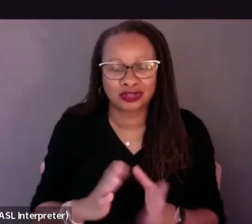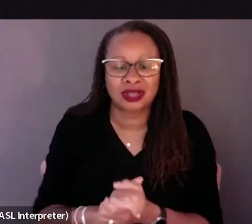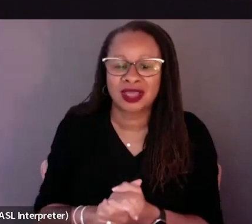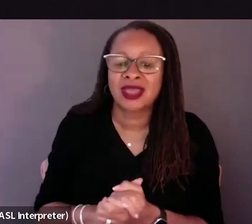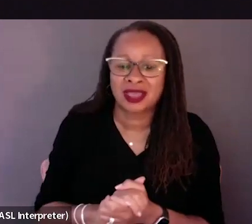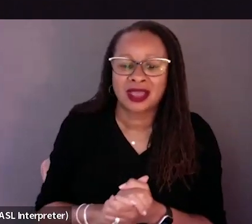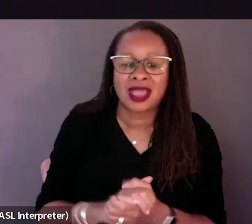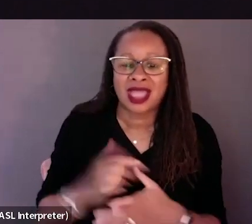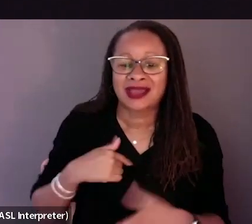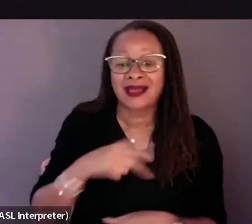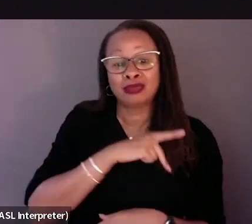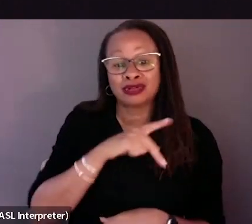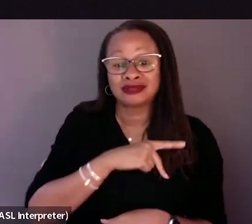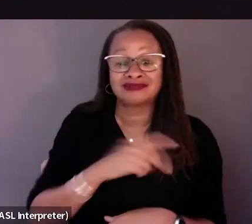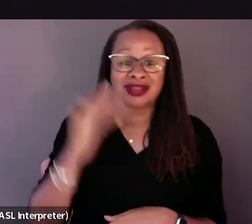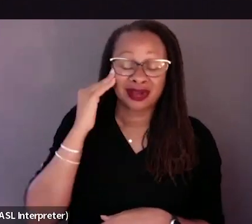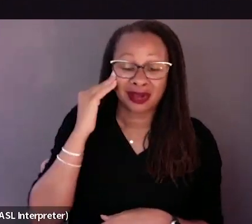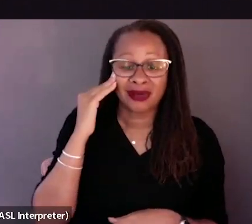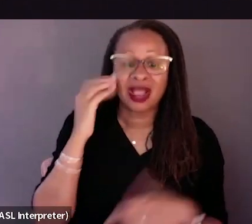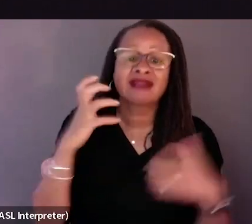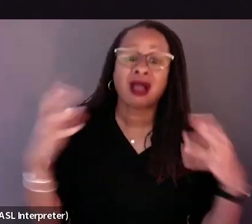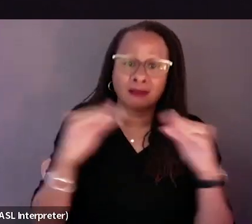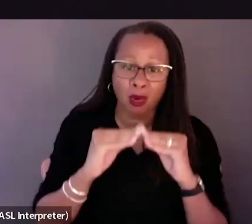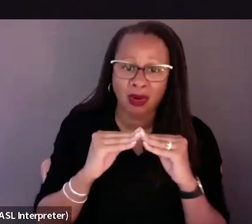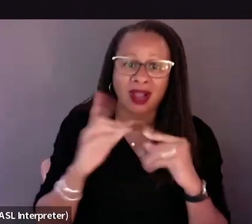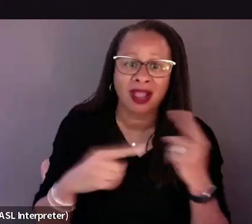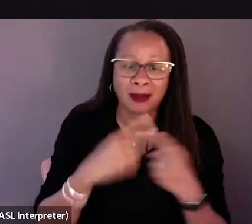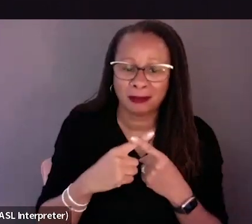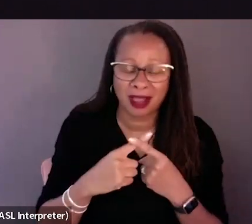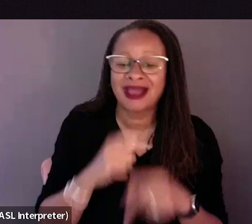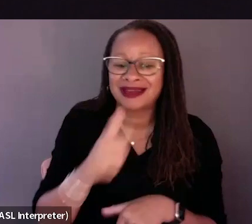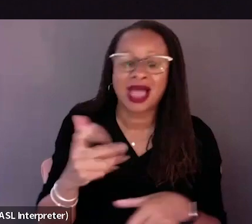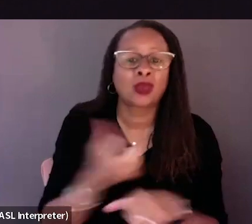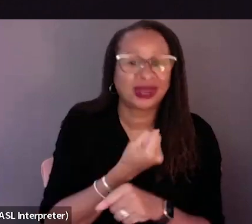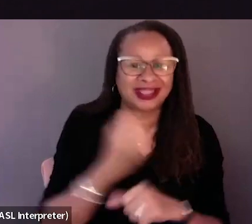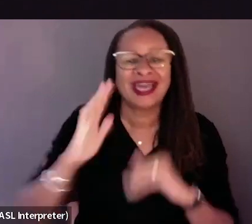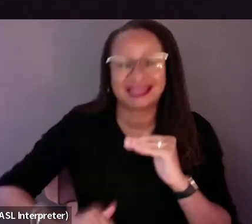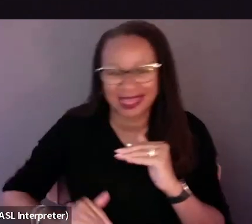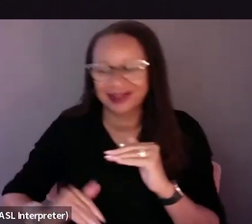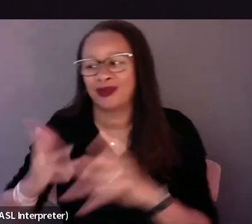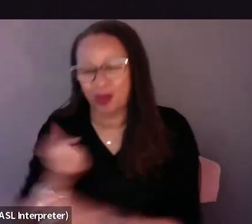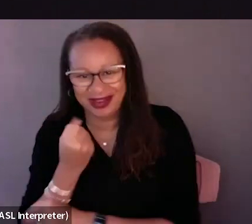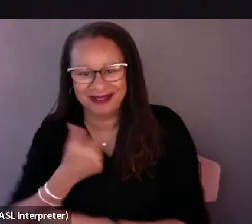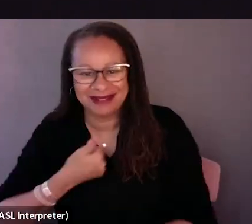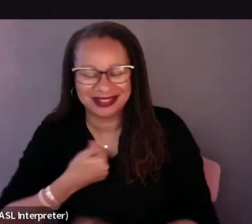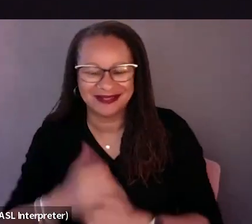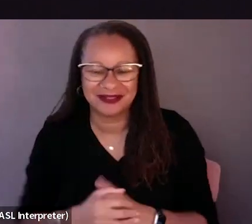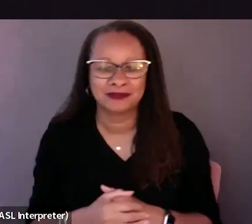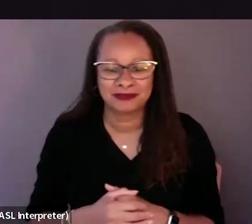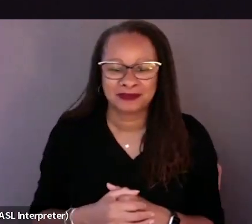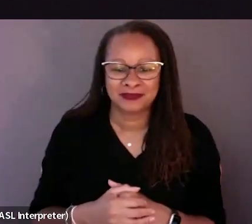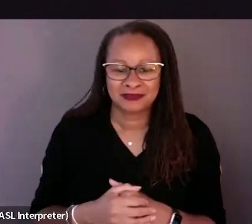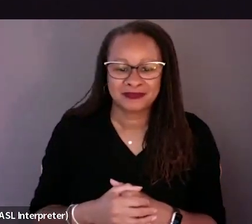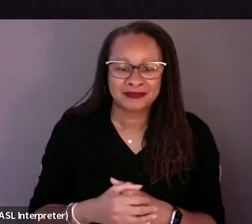I've personally know much more about not winning than winning, and